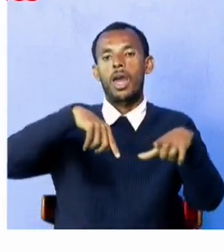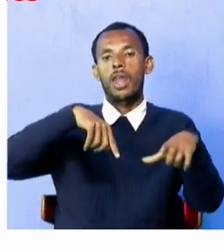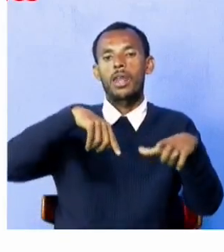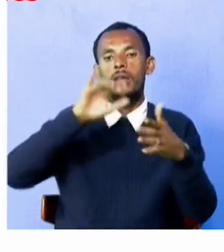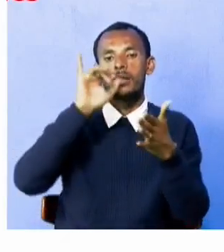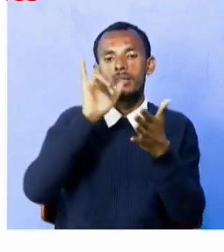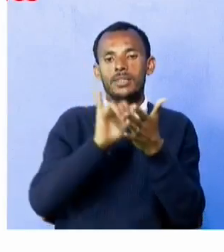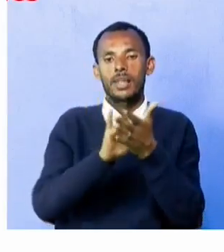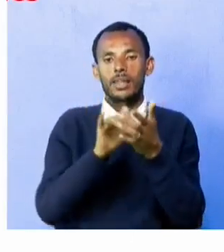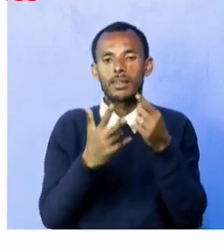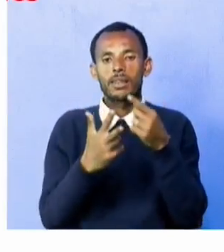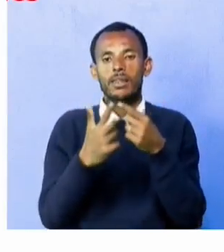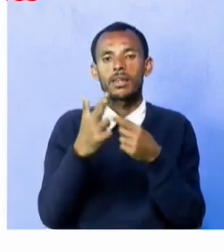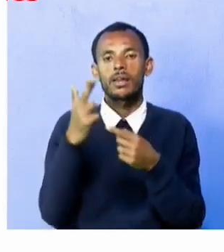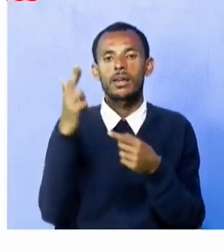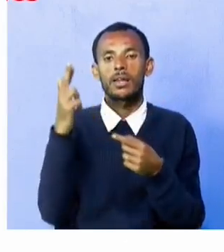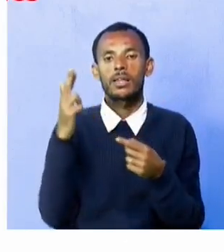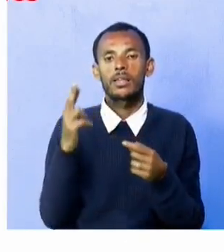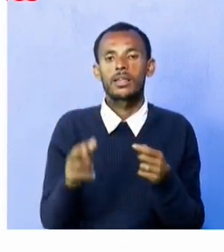that cuts